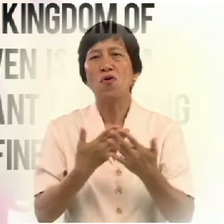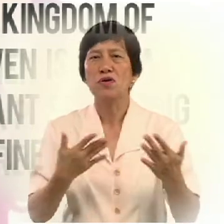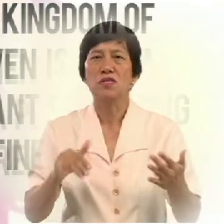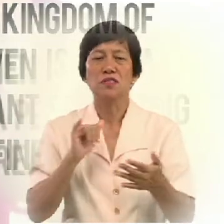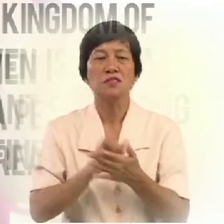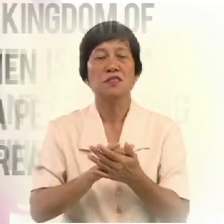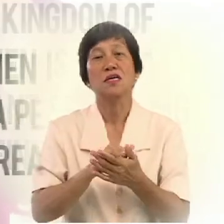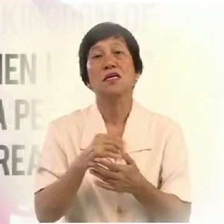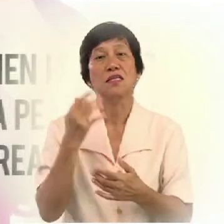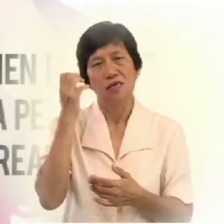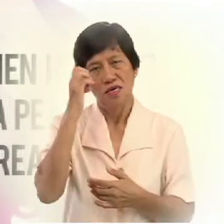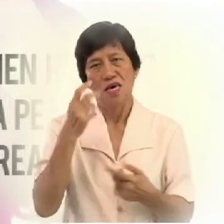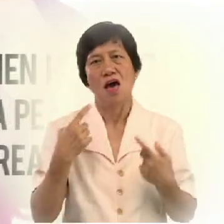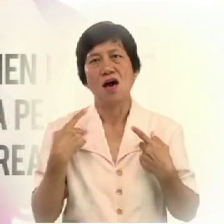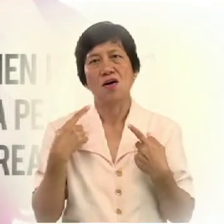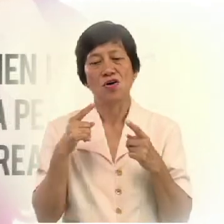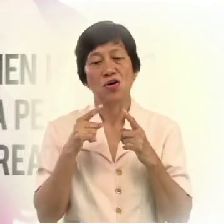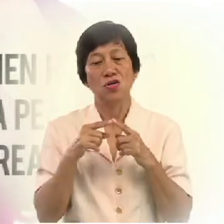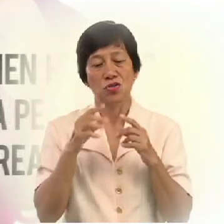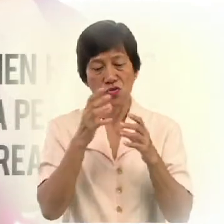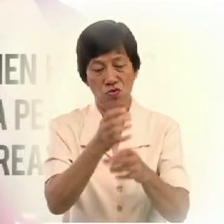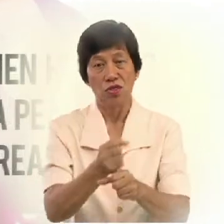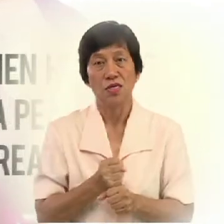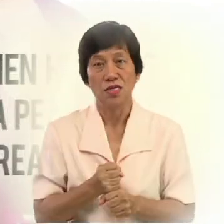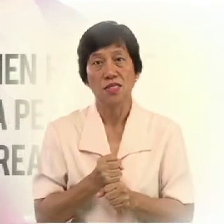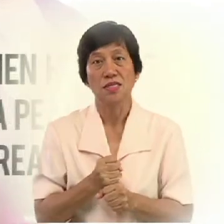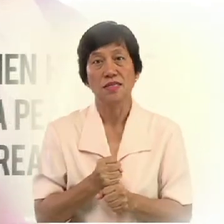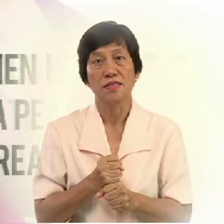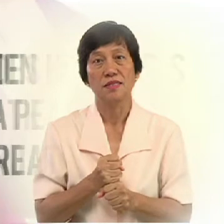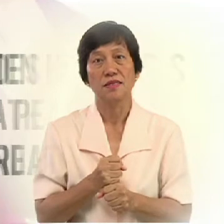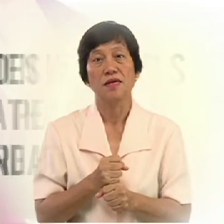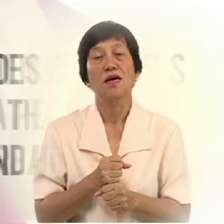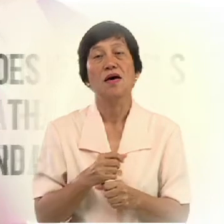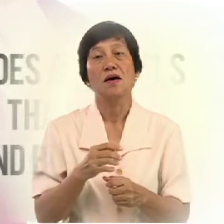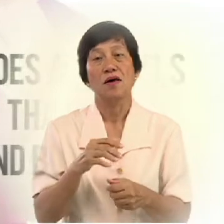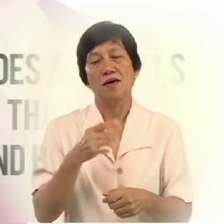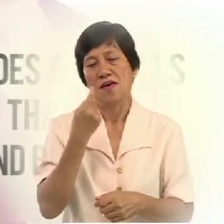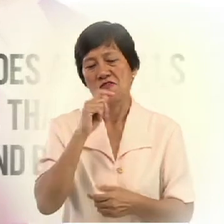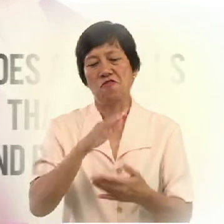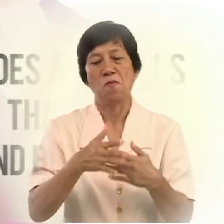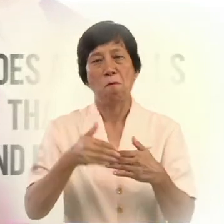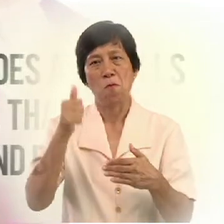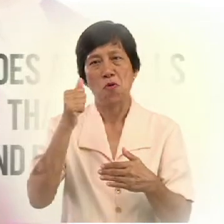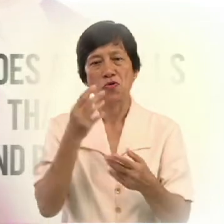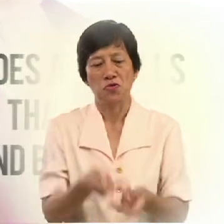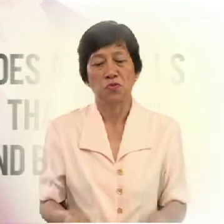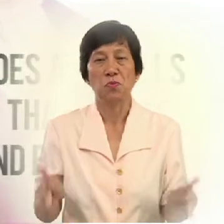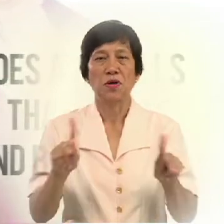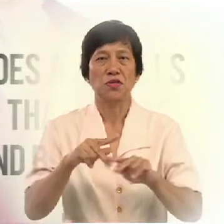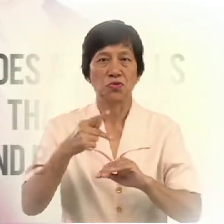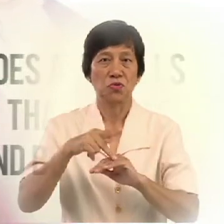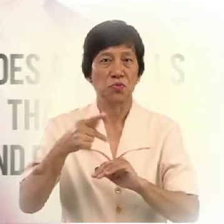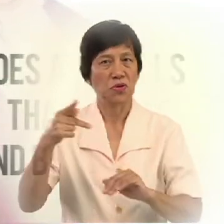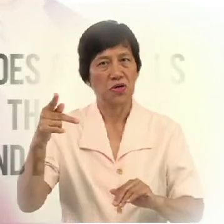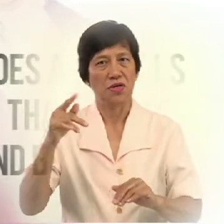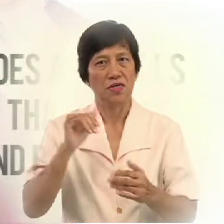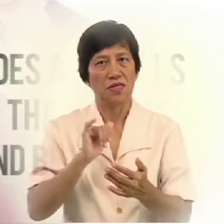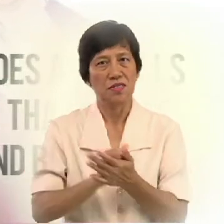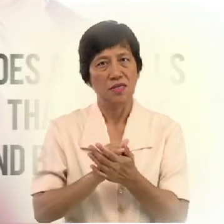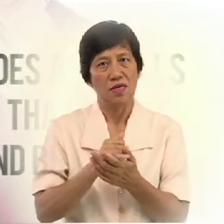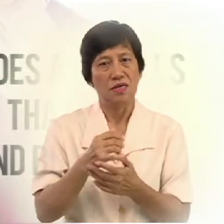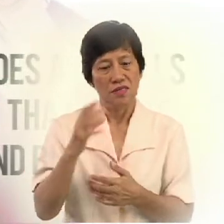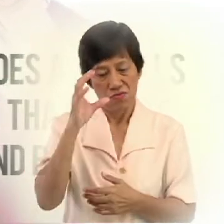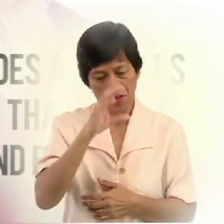freely, sells everything that he possesses in order to acquire the